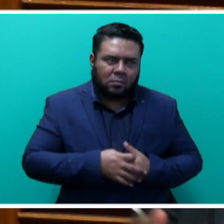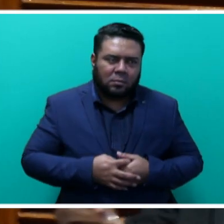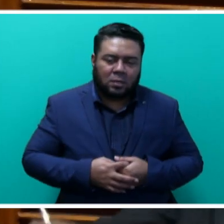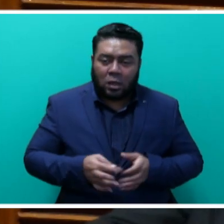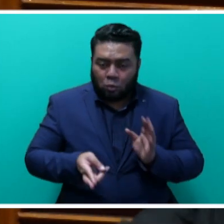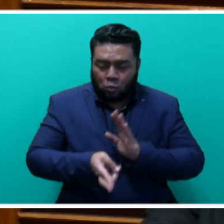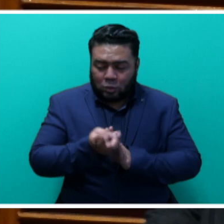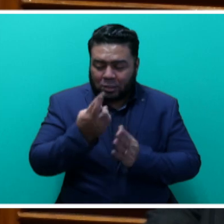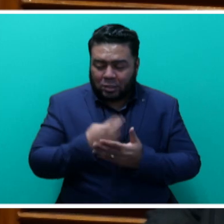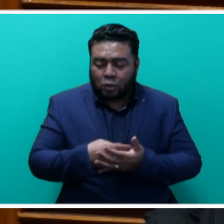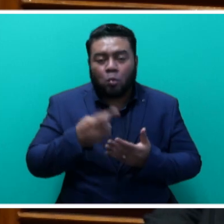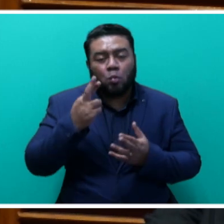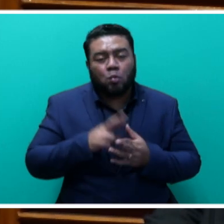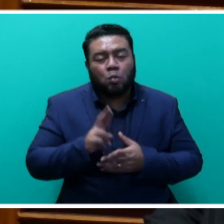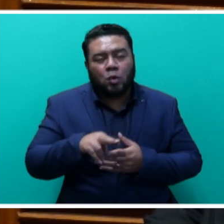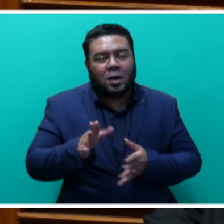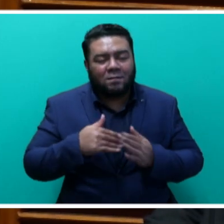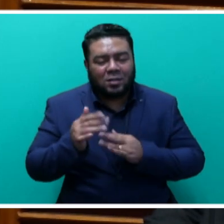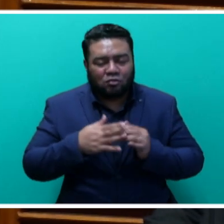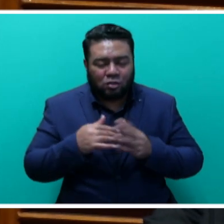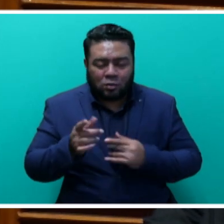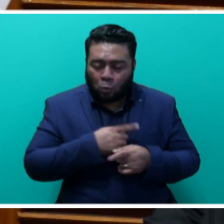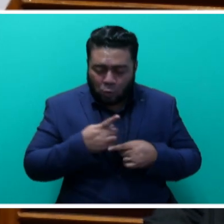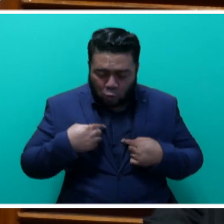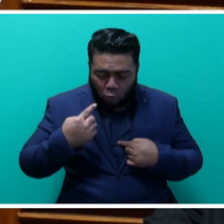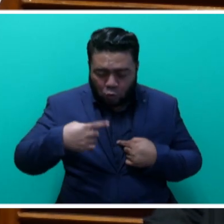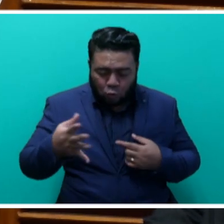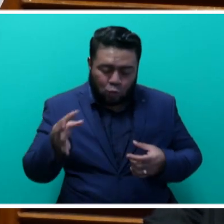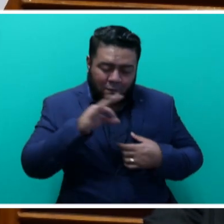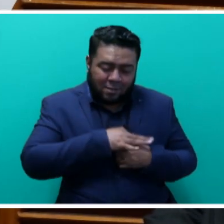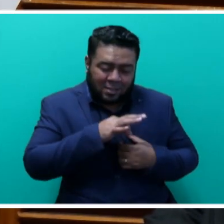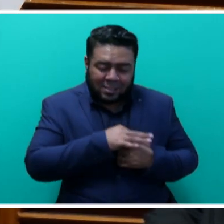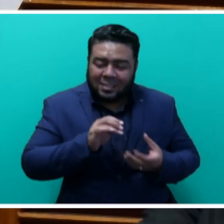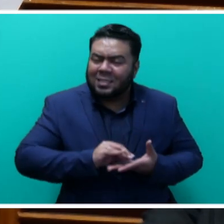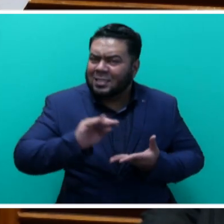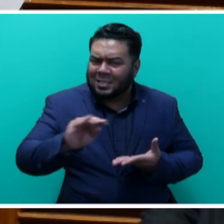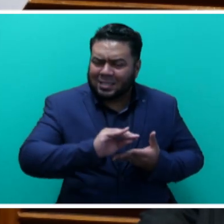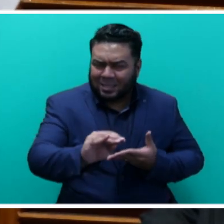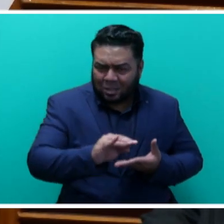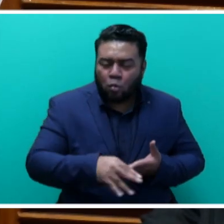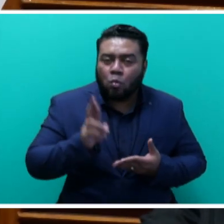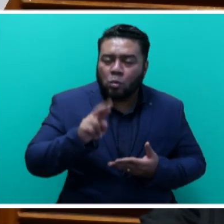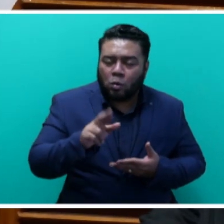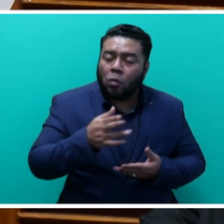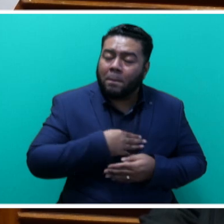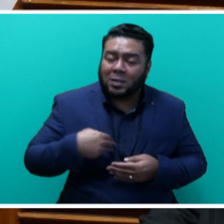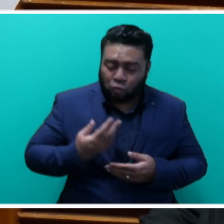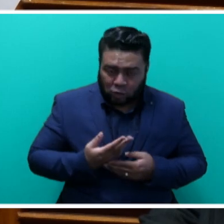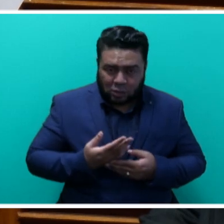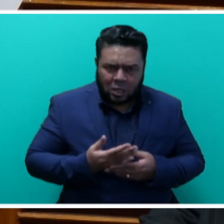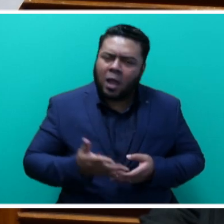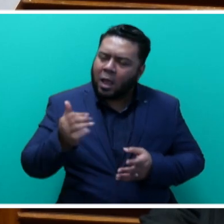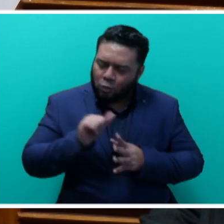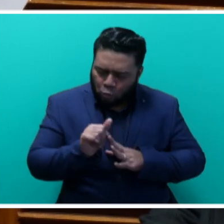Resilient rural infrastructure, Mr. Speaker, sir, and as we continue to invest towards resilient rural infrastructure, the Ministry is